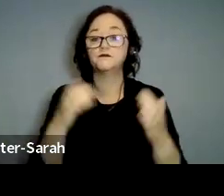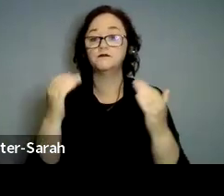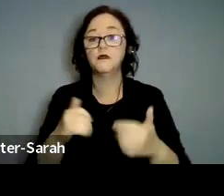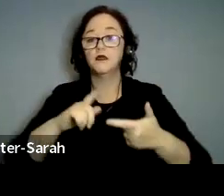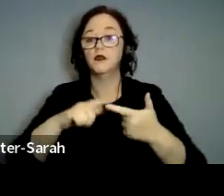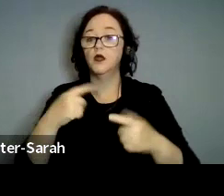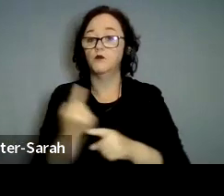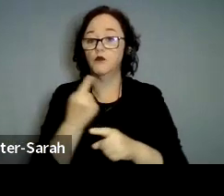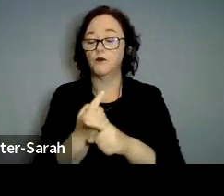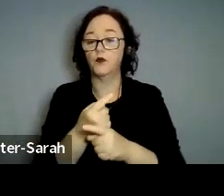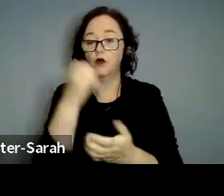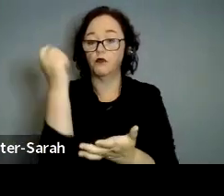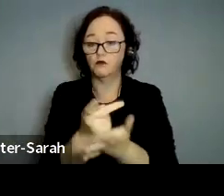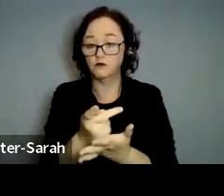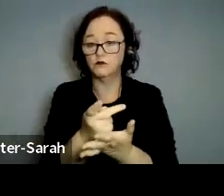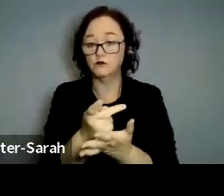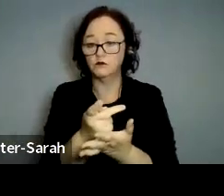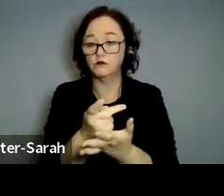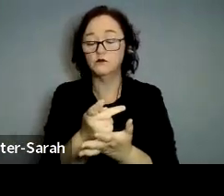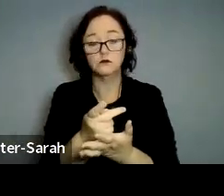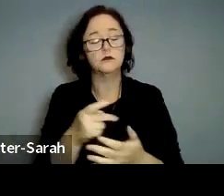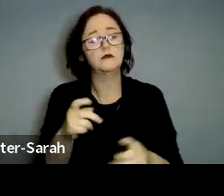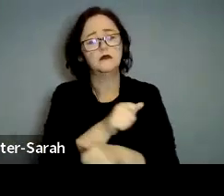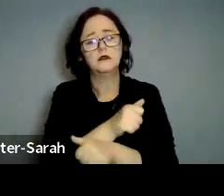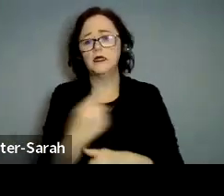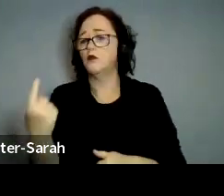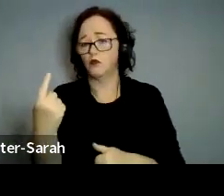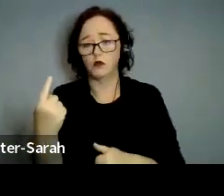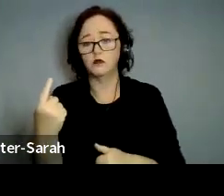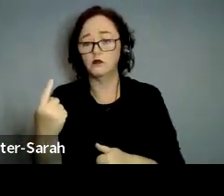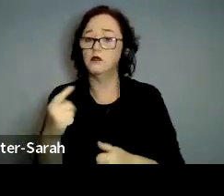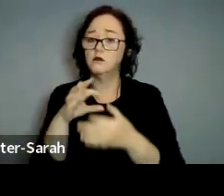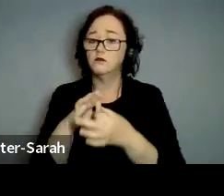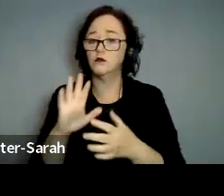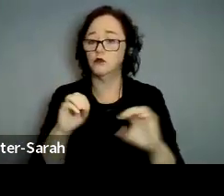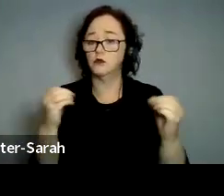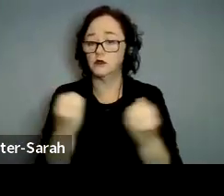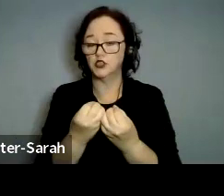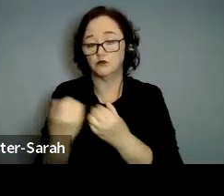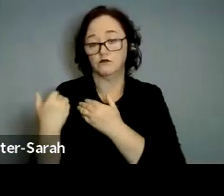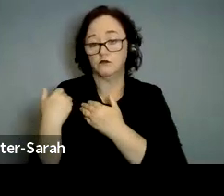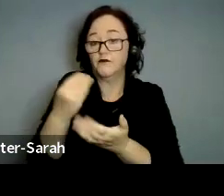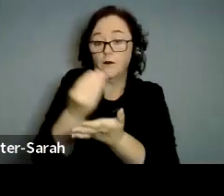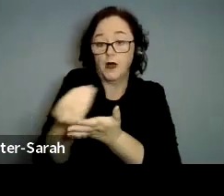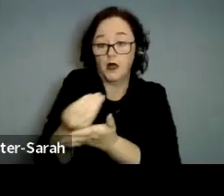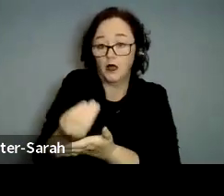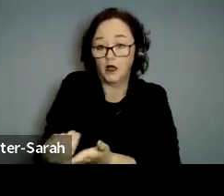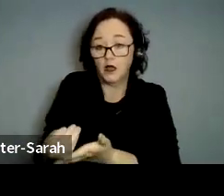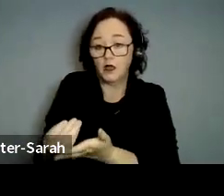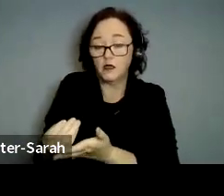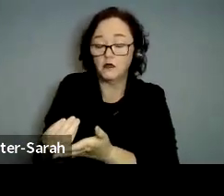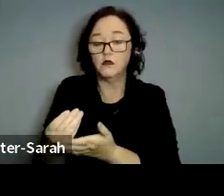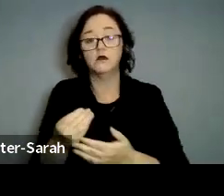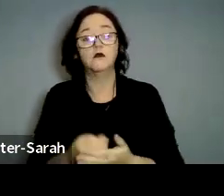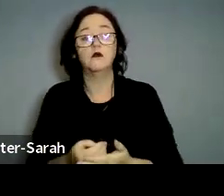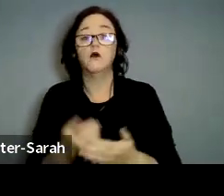have anybody in your organization that is potentially making purchases on behalf of the organization, hiring folks on